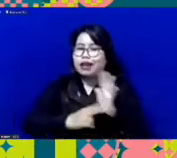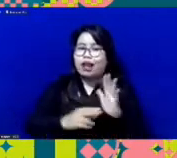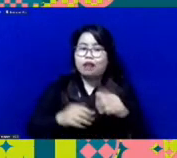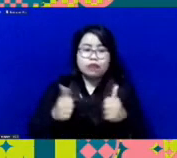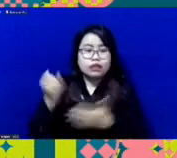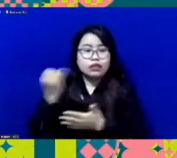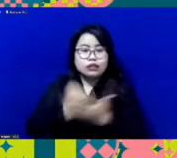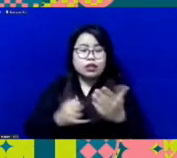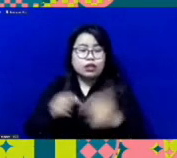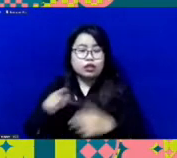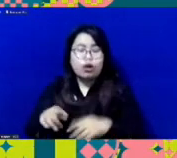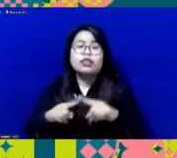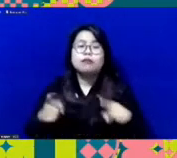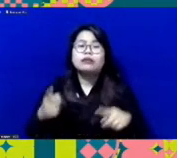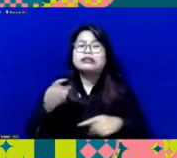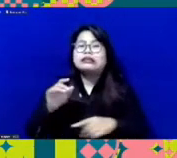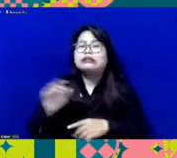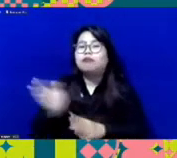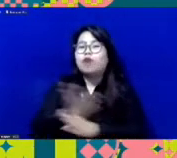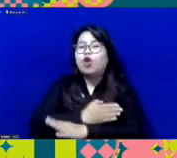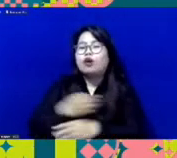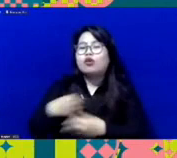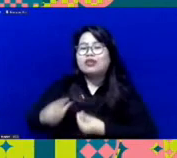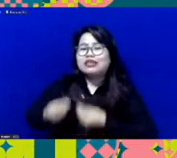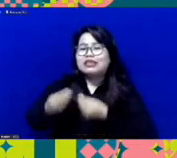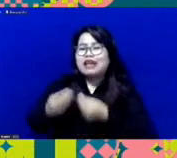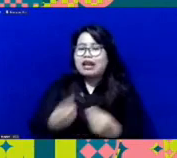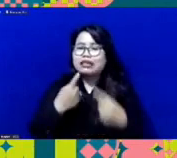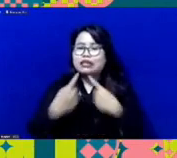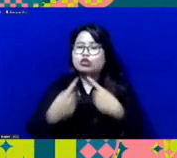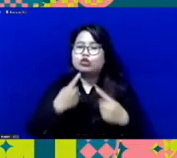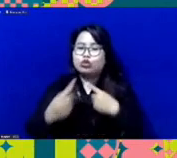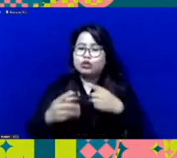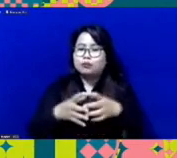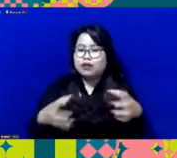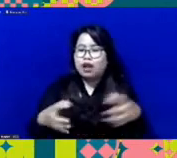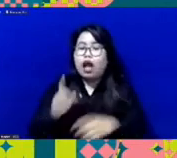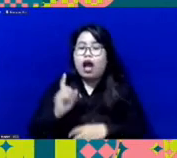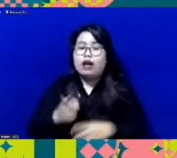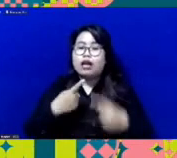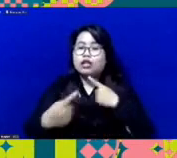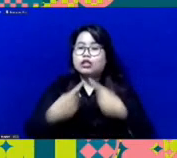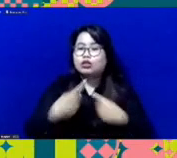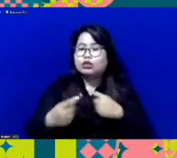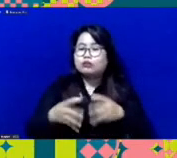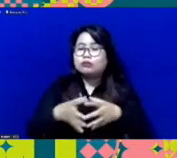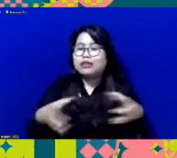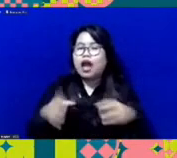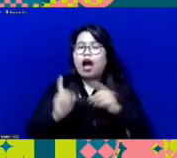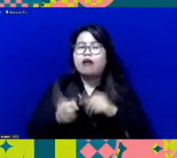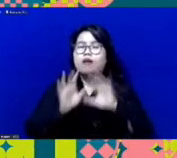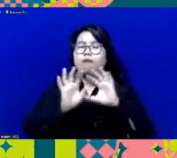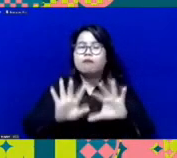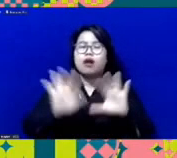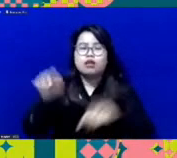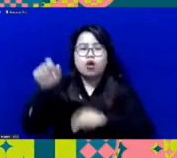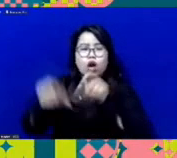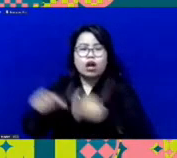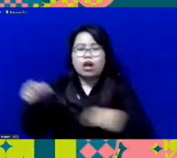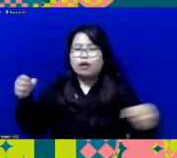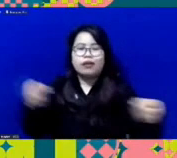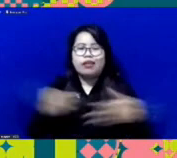of a big discussion now. Because there's a lot of people that also opposing the idea because of economical reason.